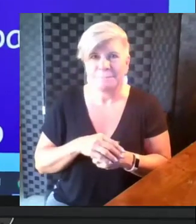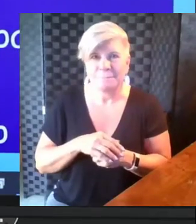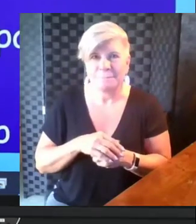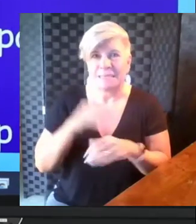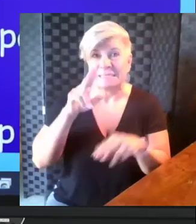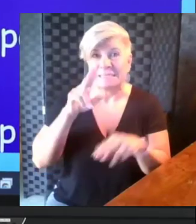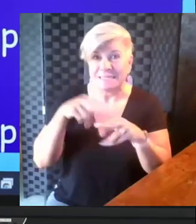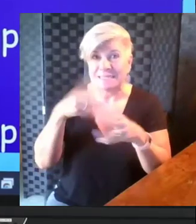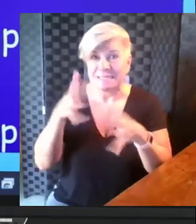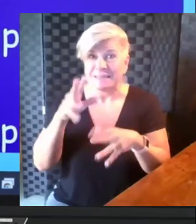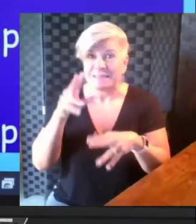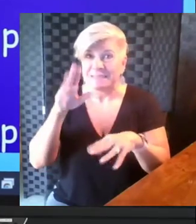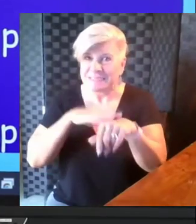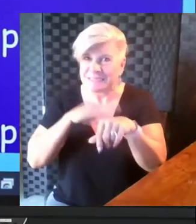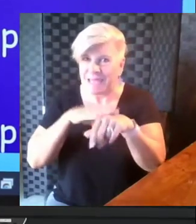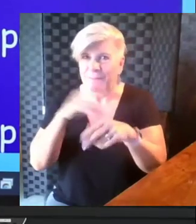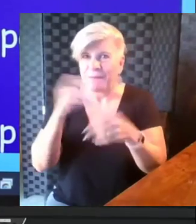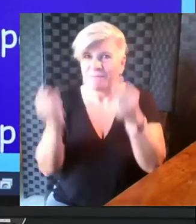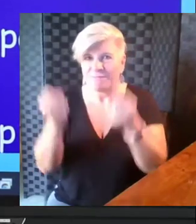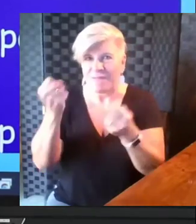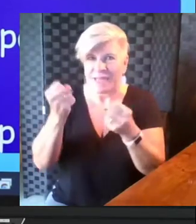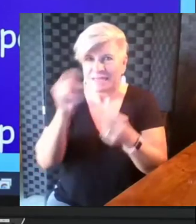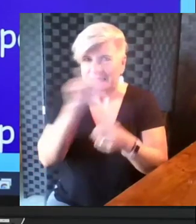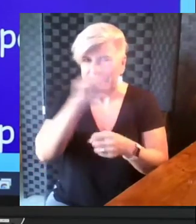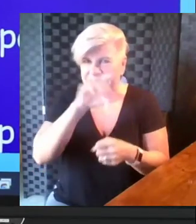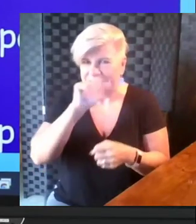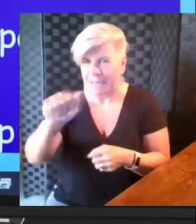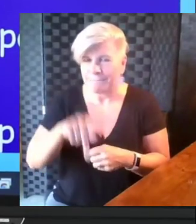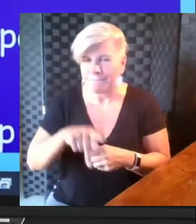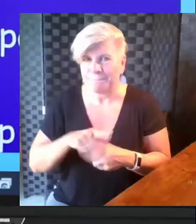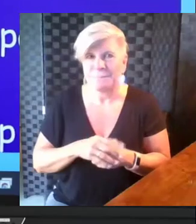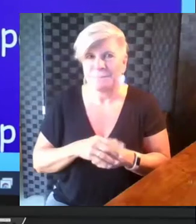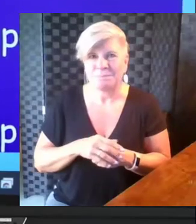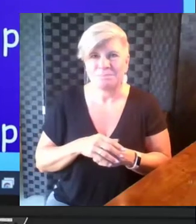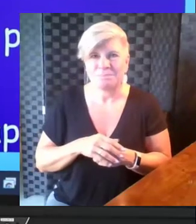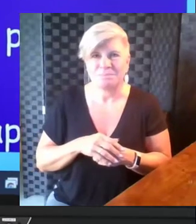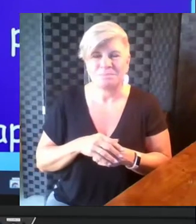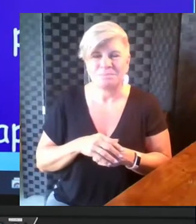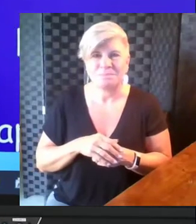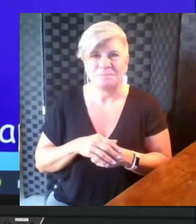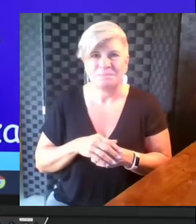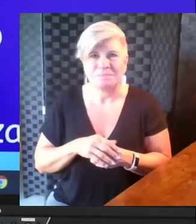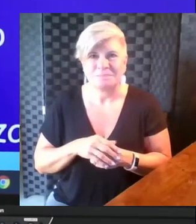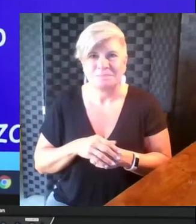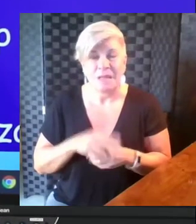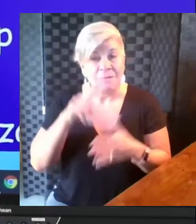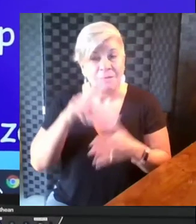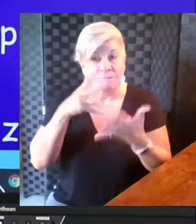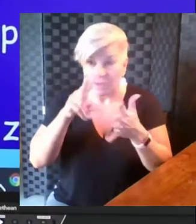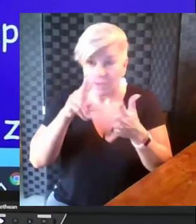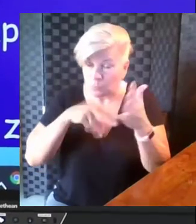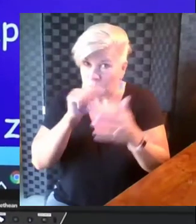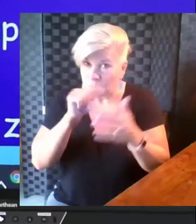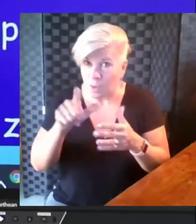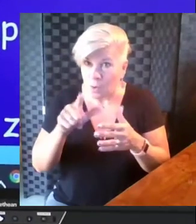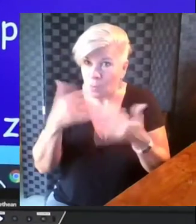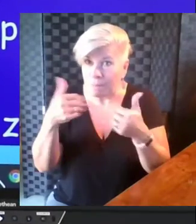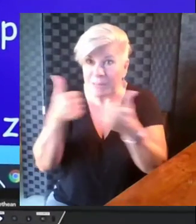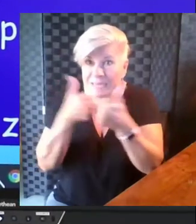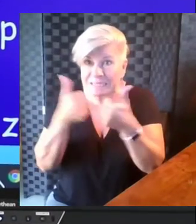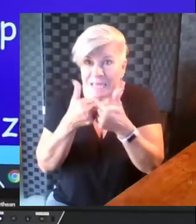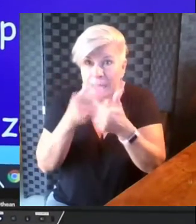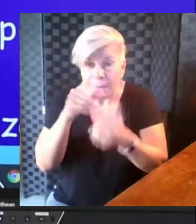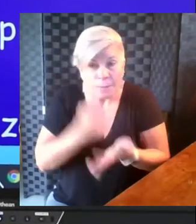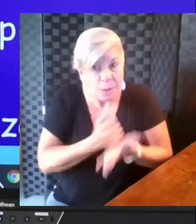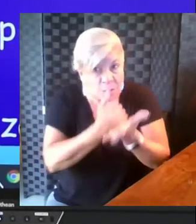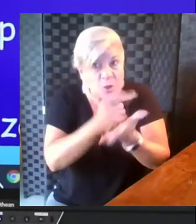quicker. Sat, tap, van, zap. Now that you've read all these words, I want to play a game. I'll give you some clues and I